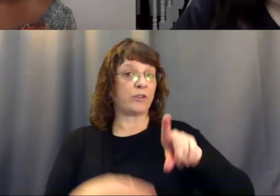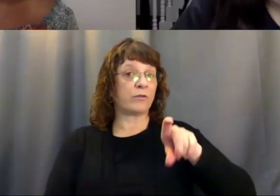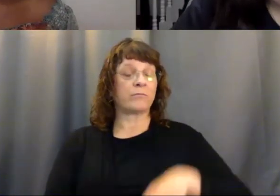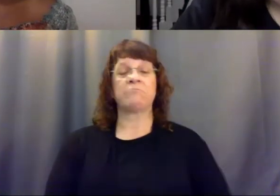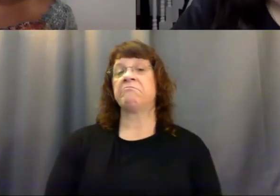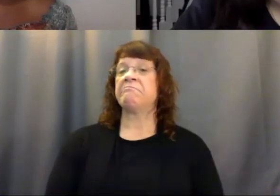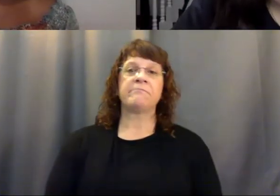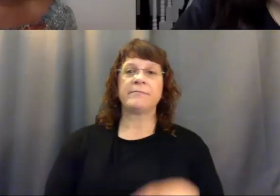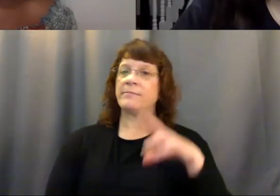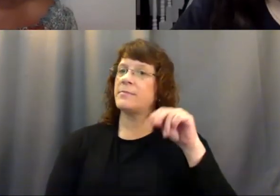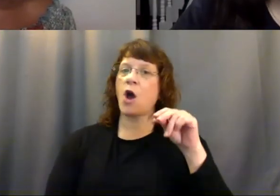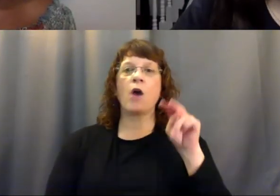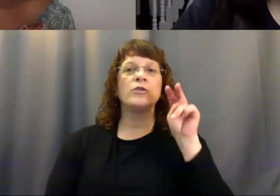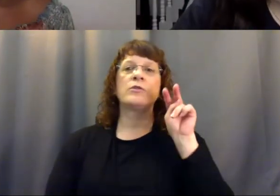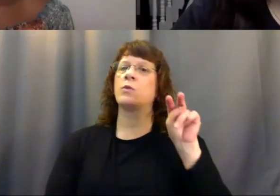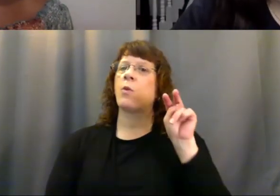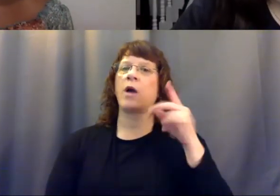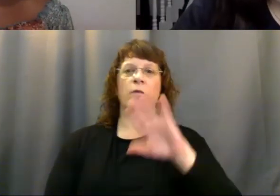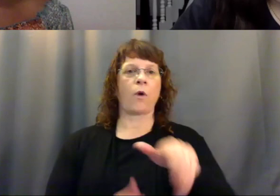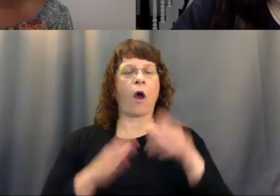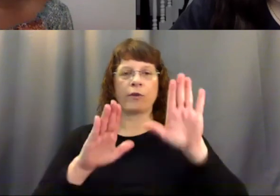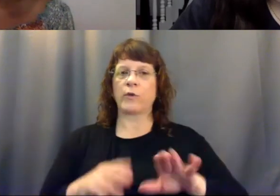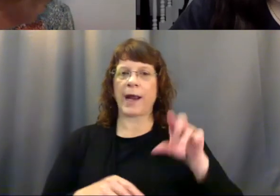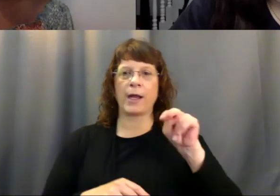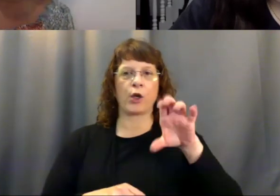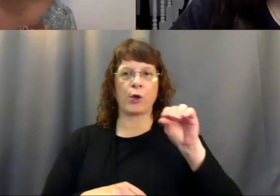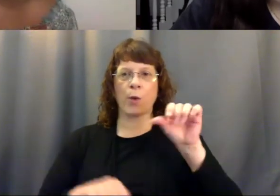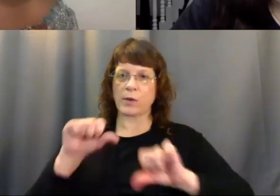No, keep an eye out for all the great neuroscience that's